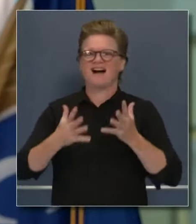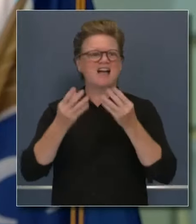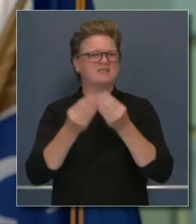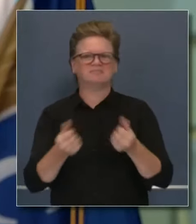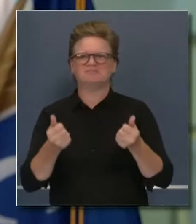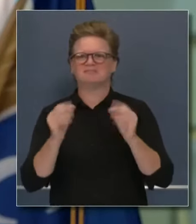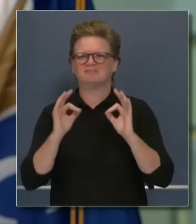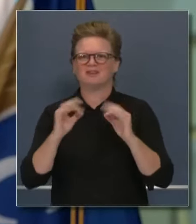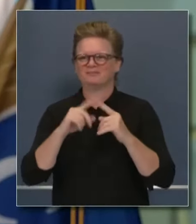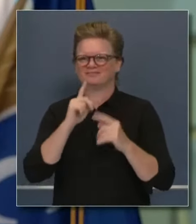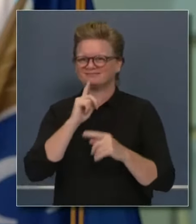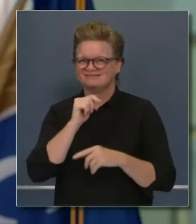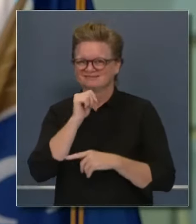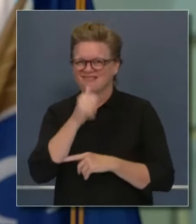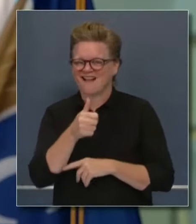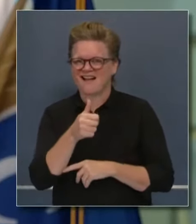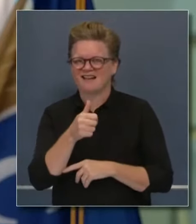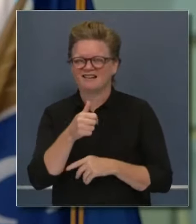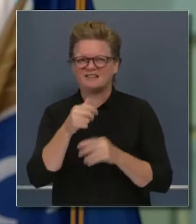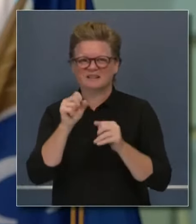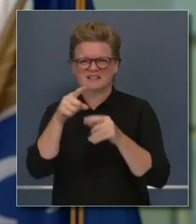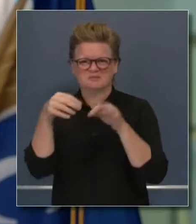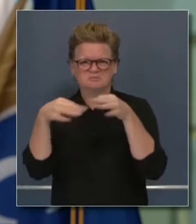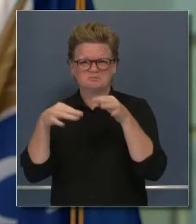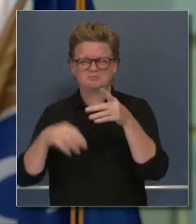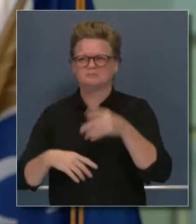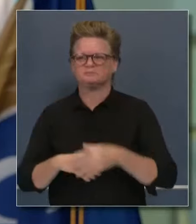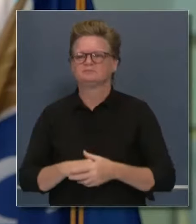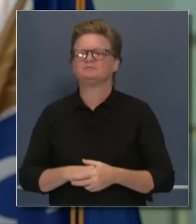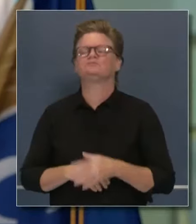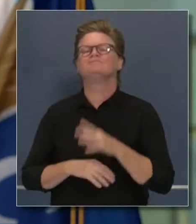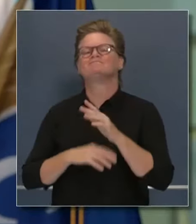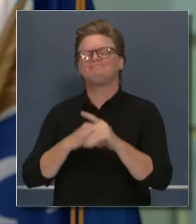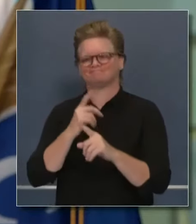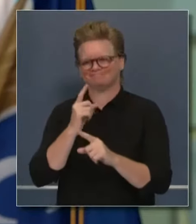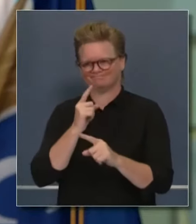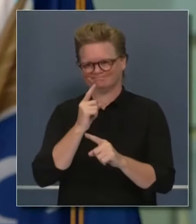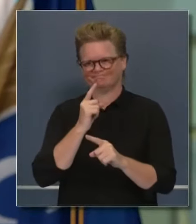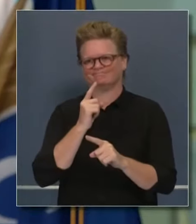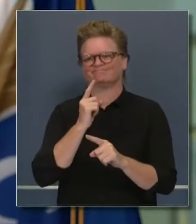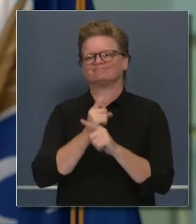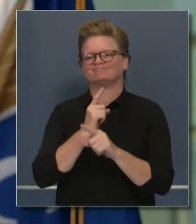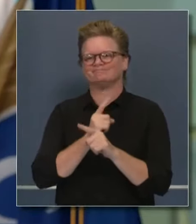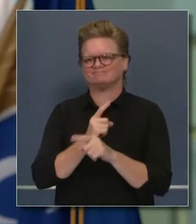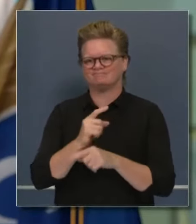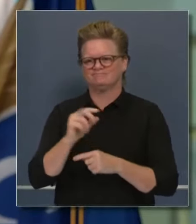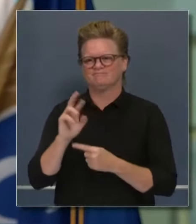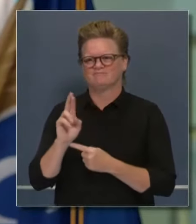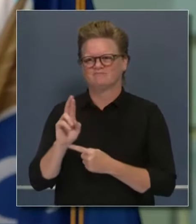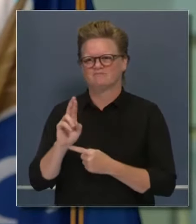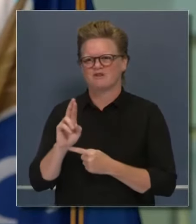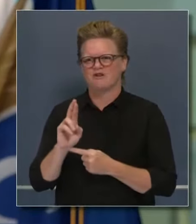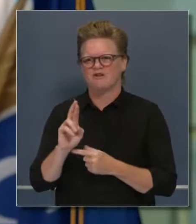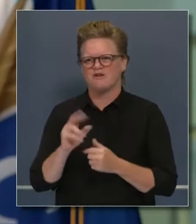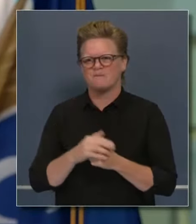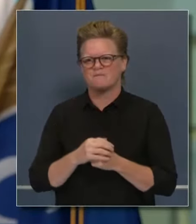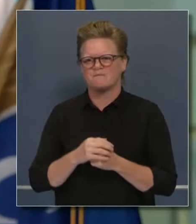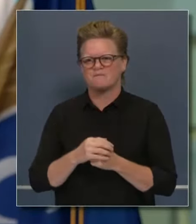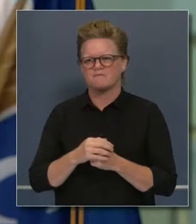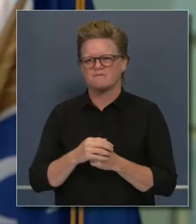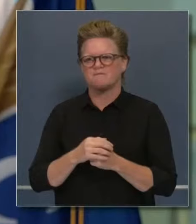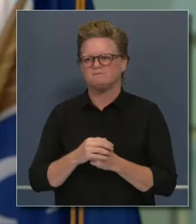and as it relates to the issue of R0. I never talk R0. I have my doctor talk about R0, and so